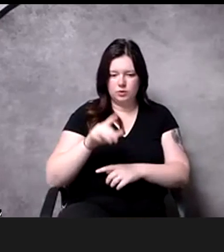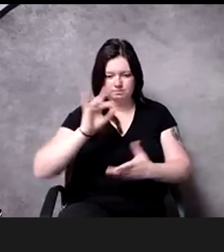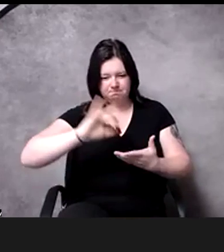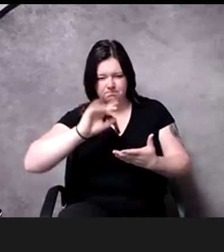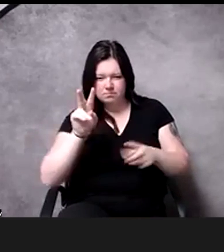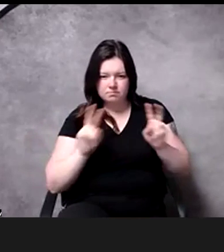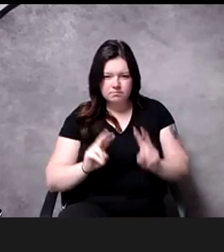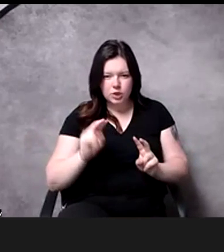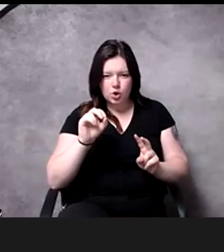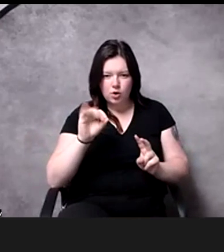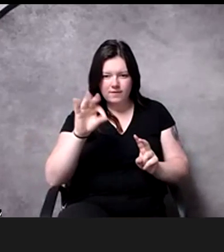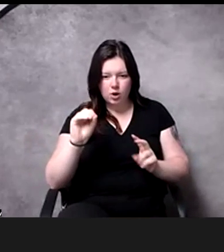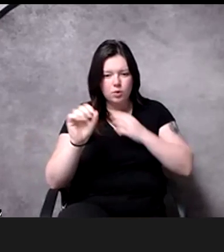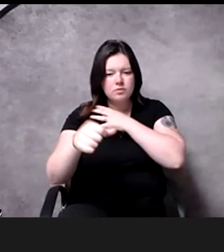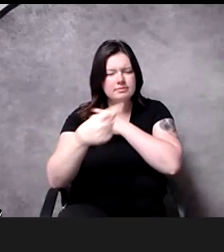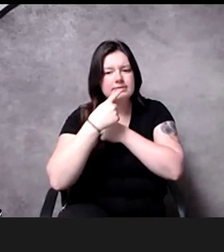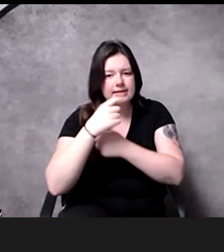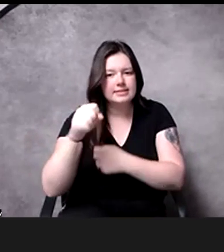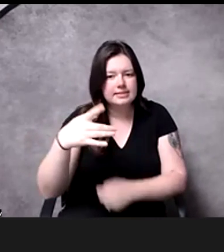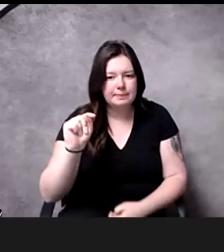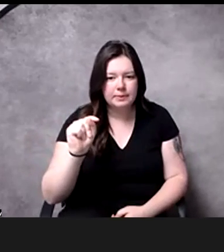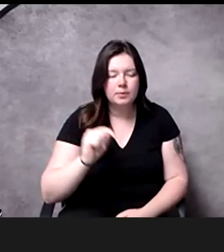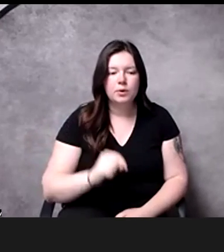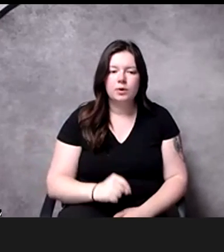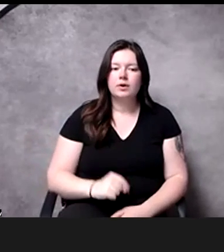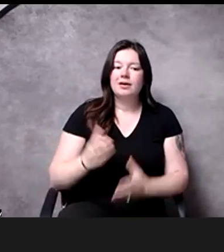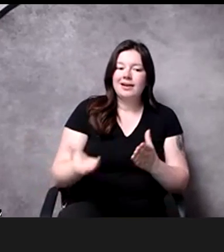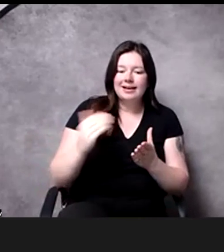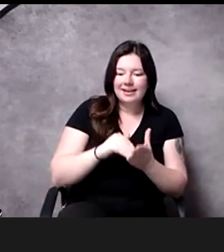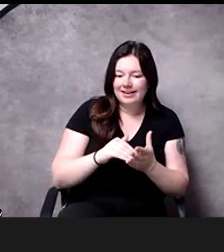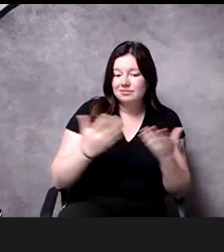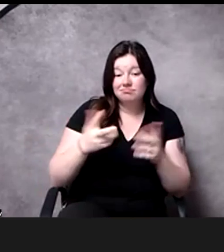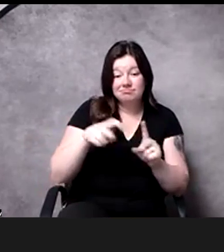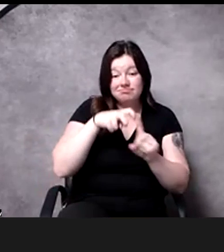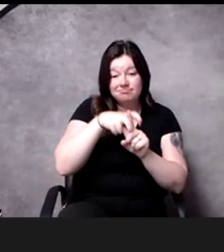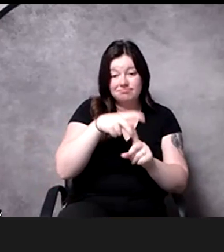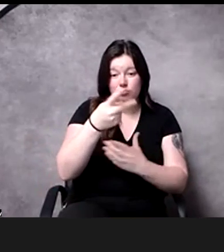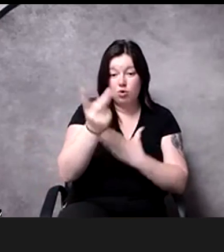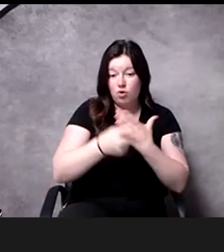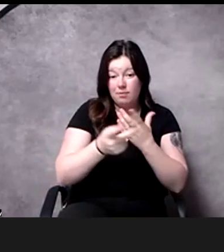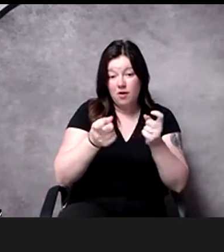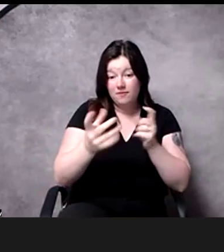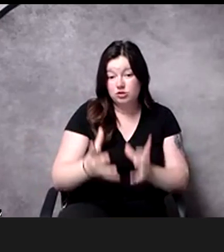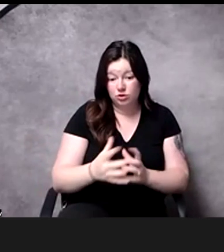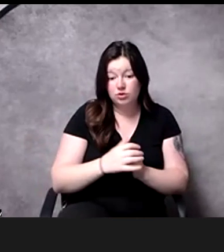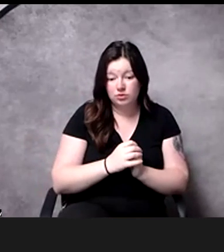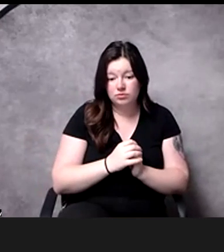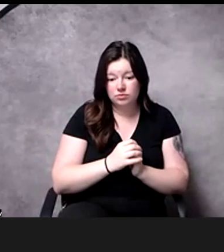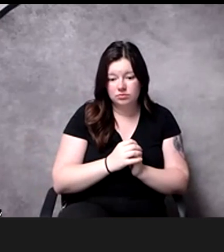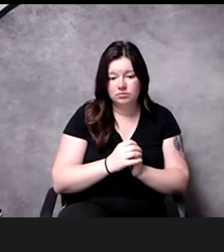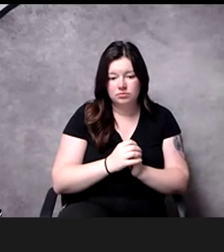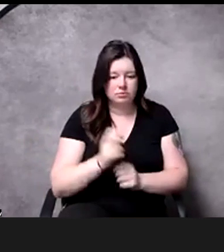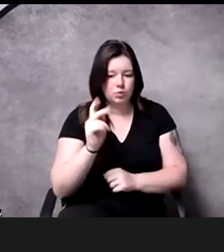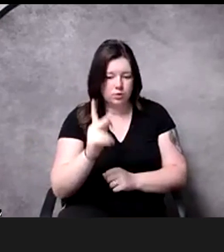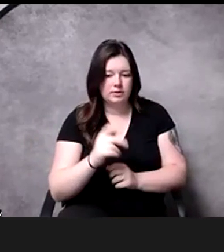say. So, yeah. And again, it never hurts to confirm with a program officer. Okay, I will do that.